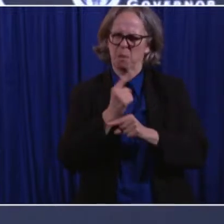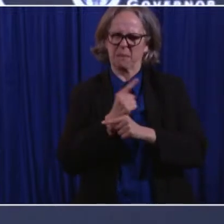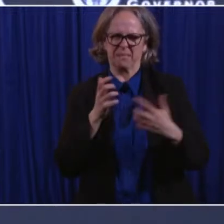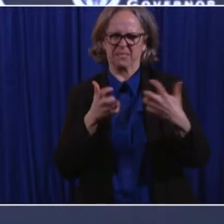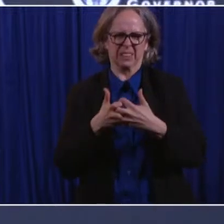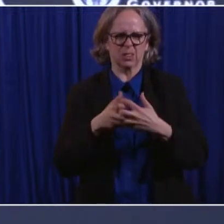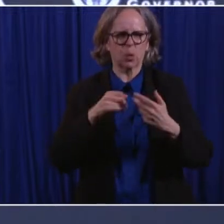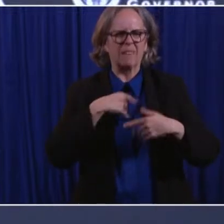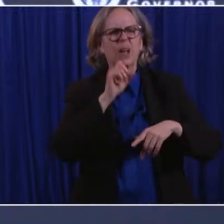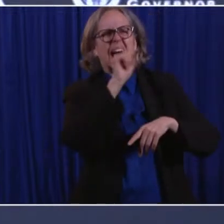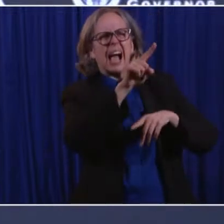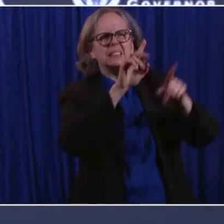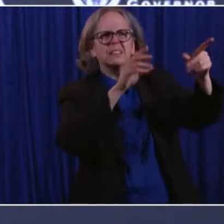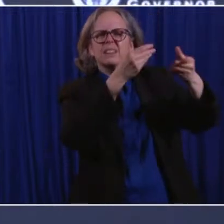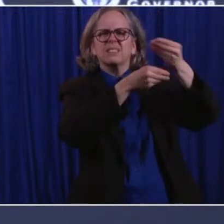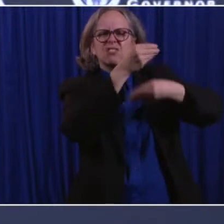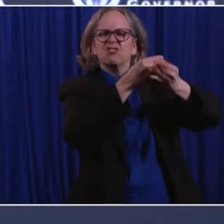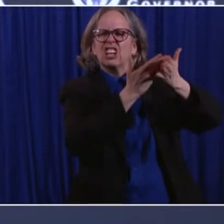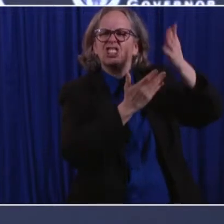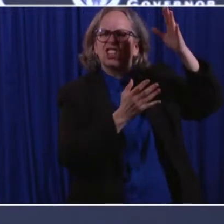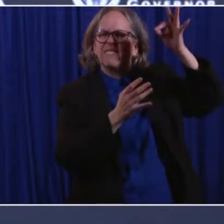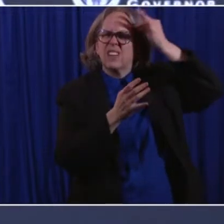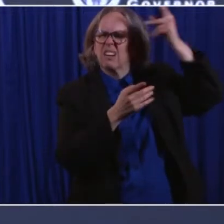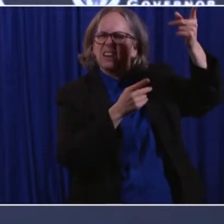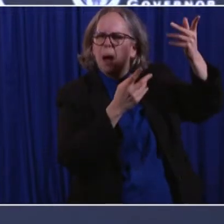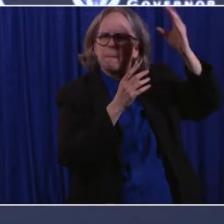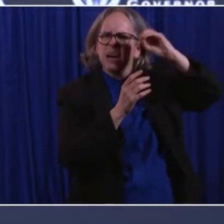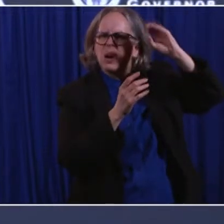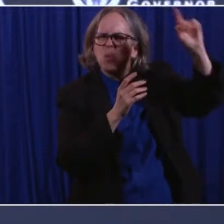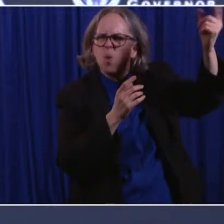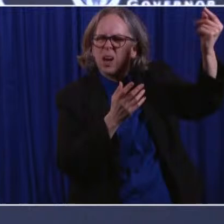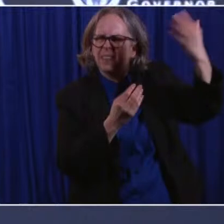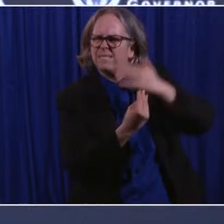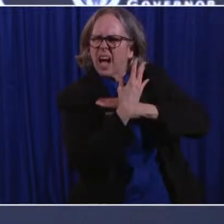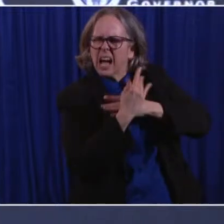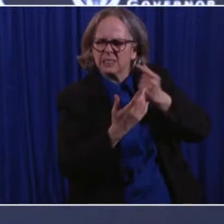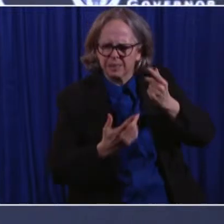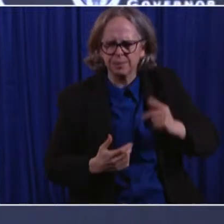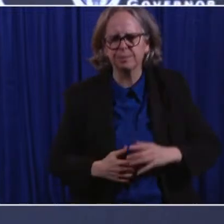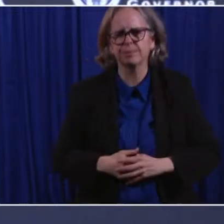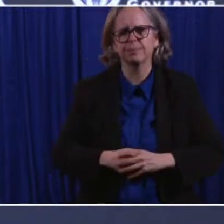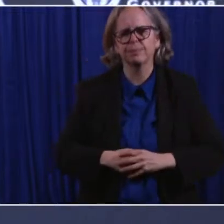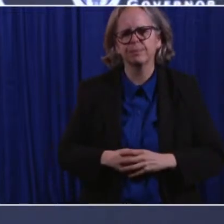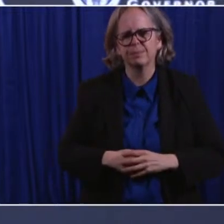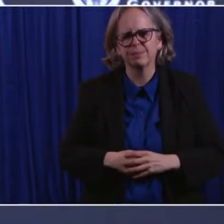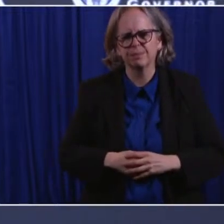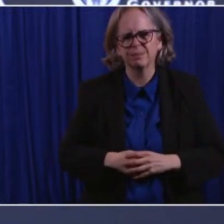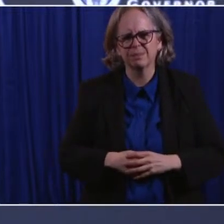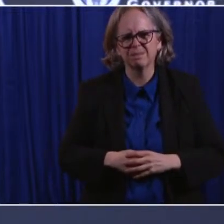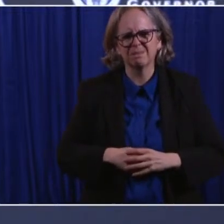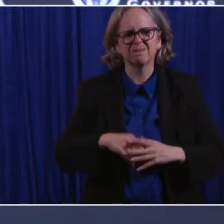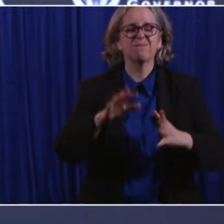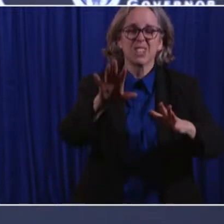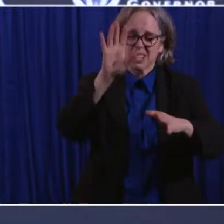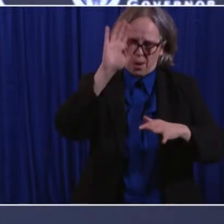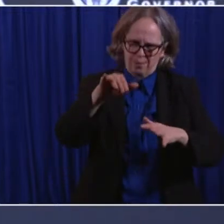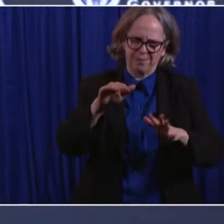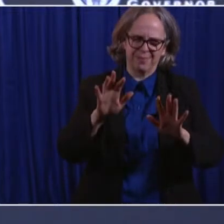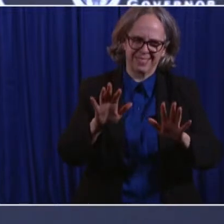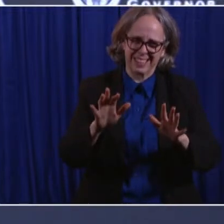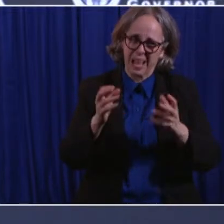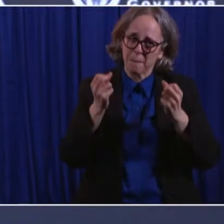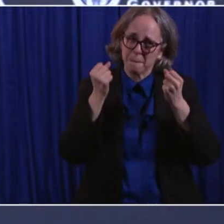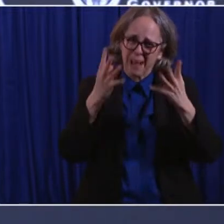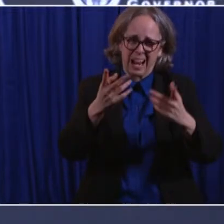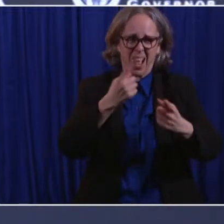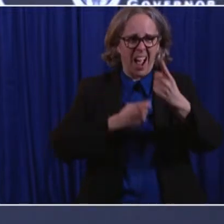that. As I said, in answer to many of your questions during the time when President Trump was